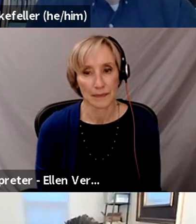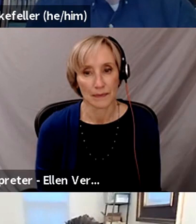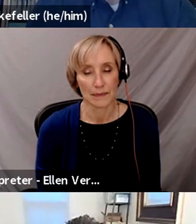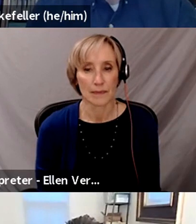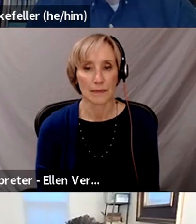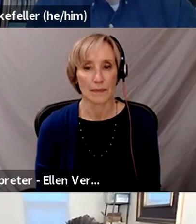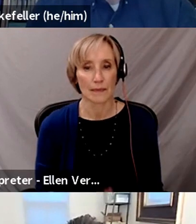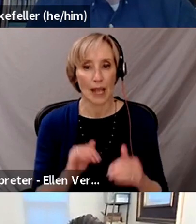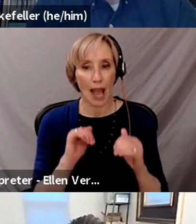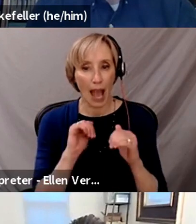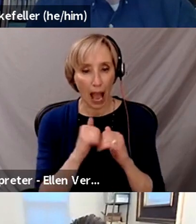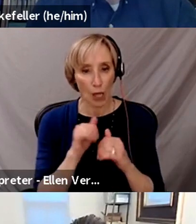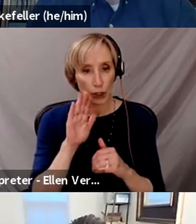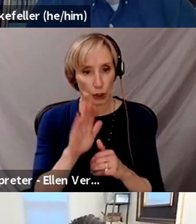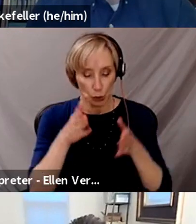all?